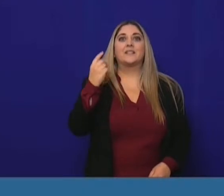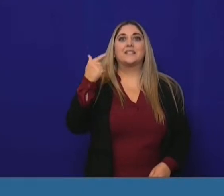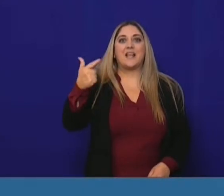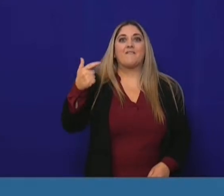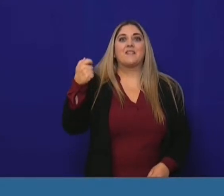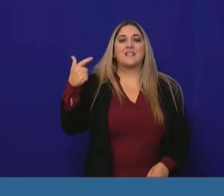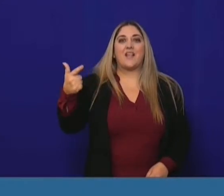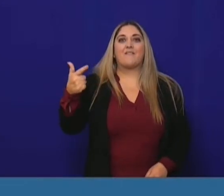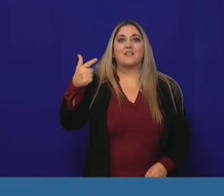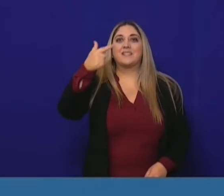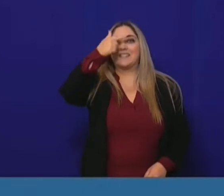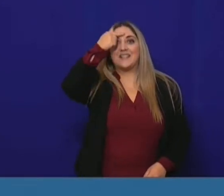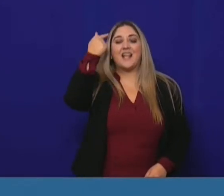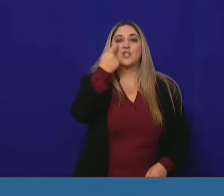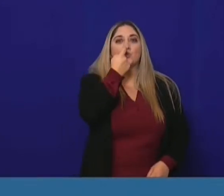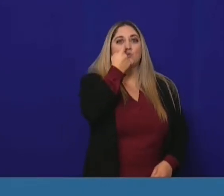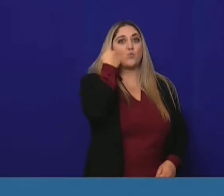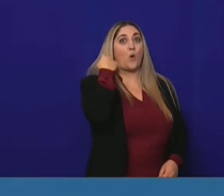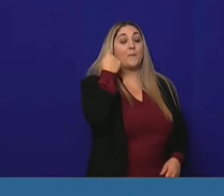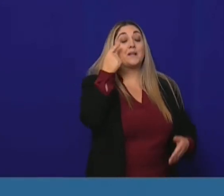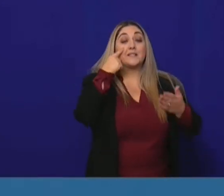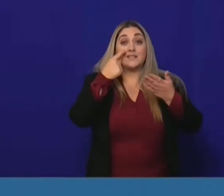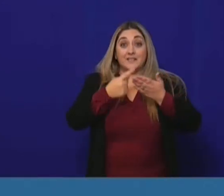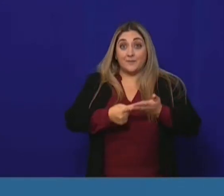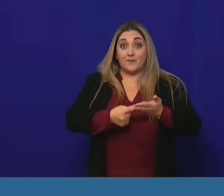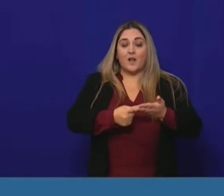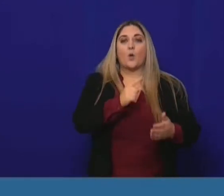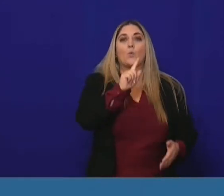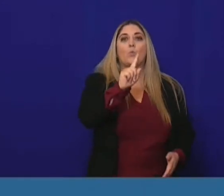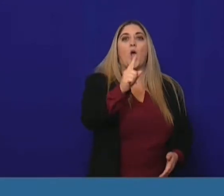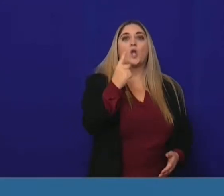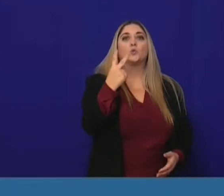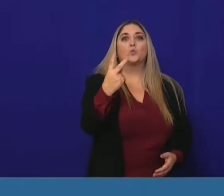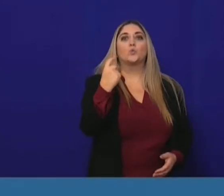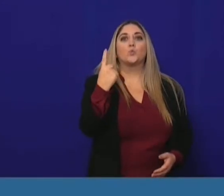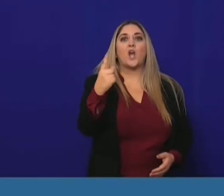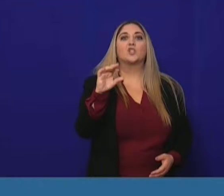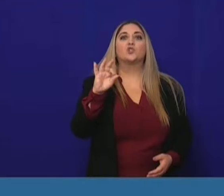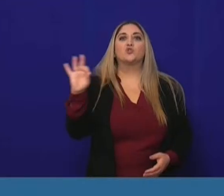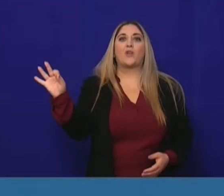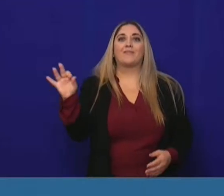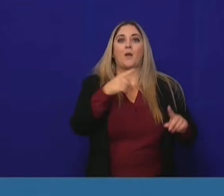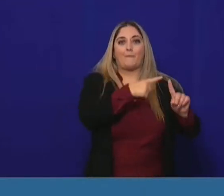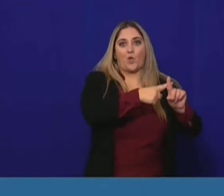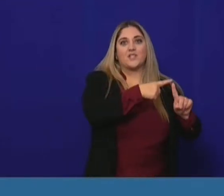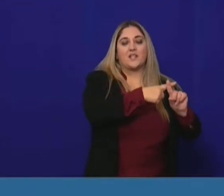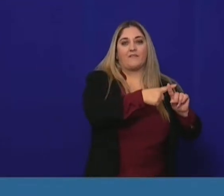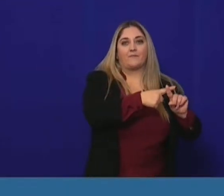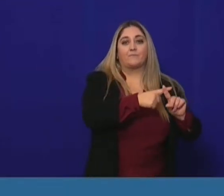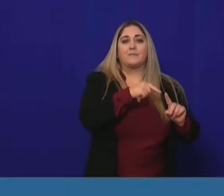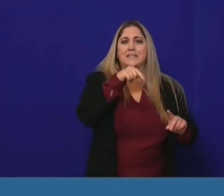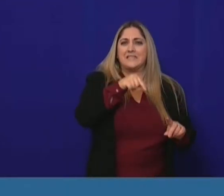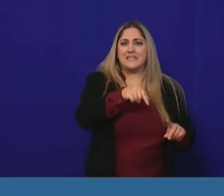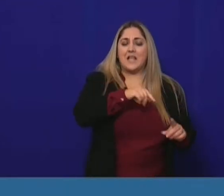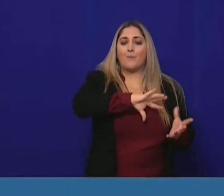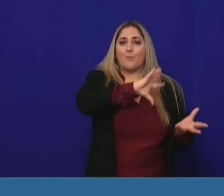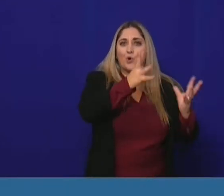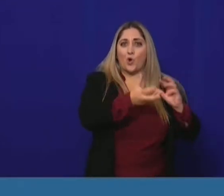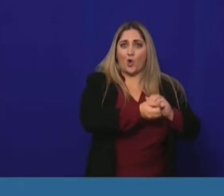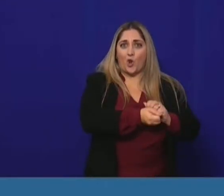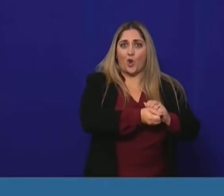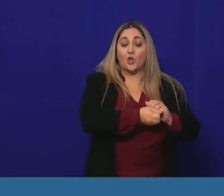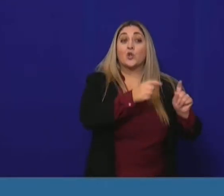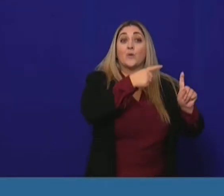3,377 swabs u minn dawn irriżultaw 121 cases pożittivi. Allura issa it-total ta'